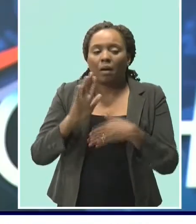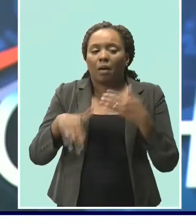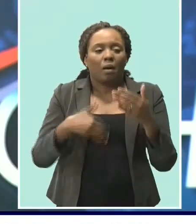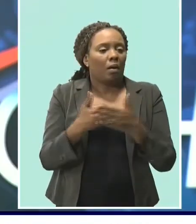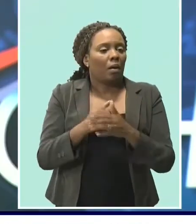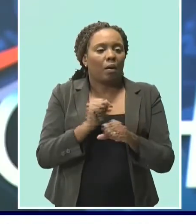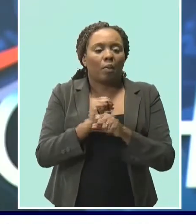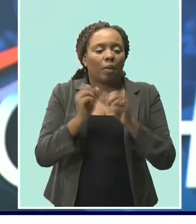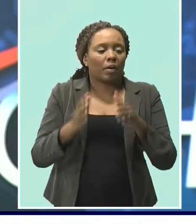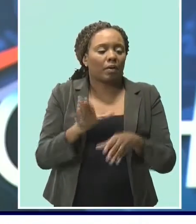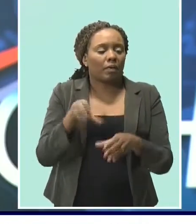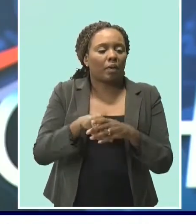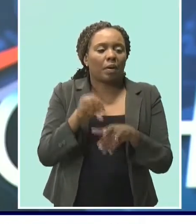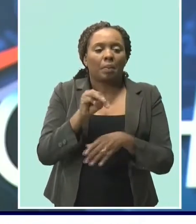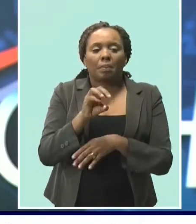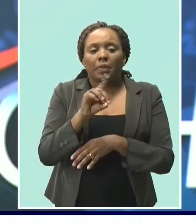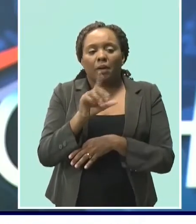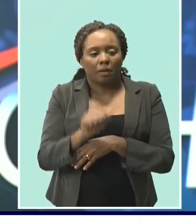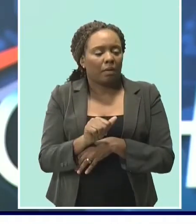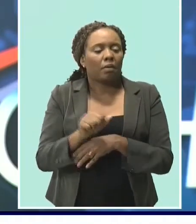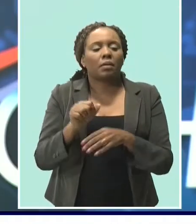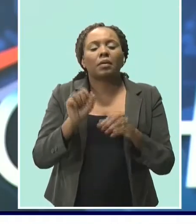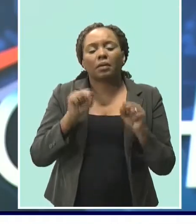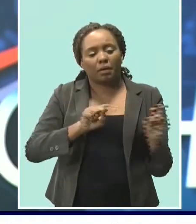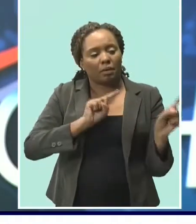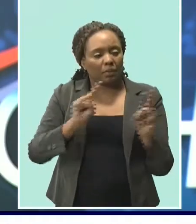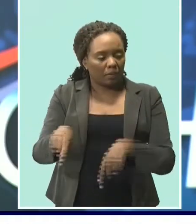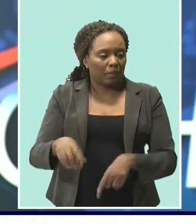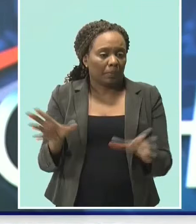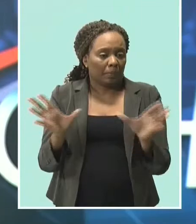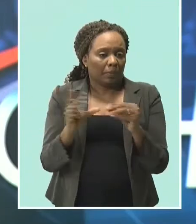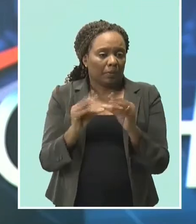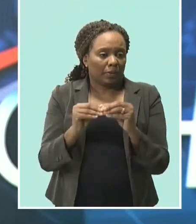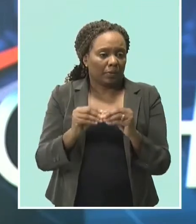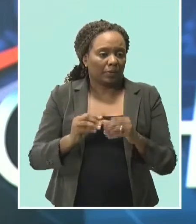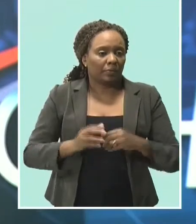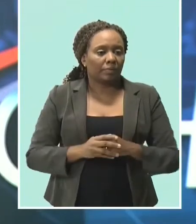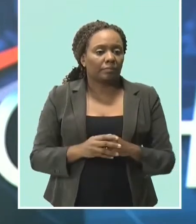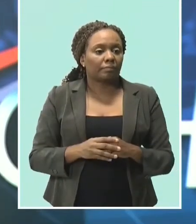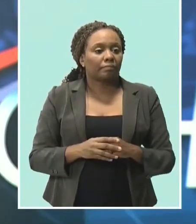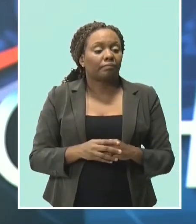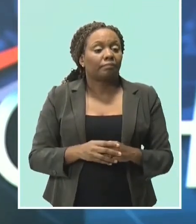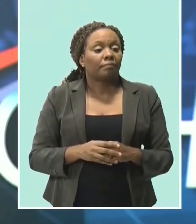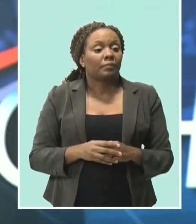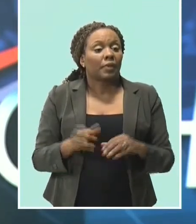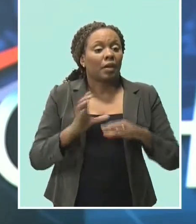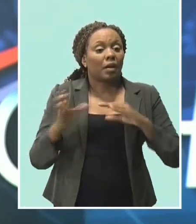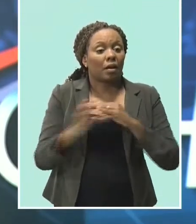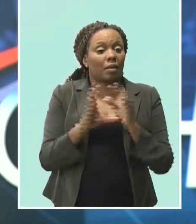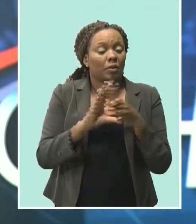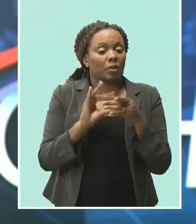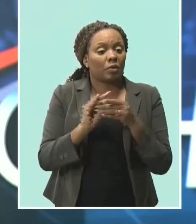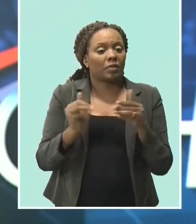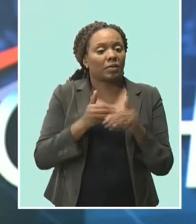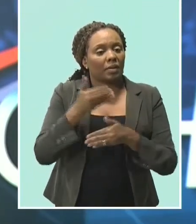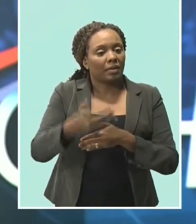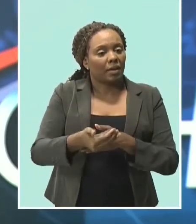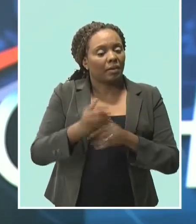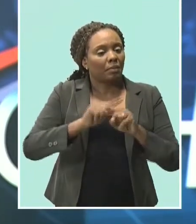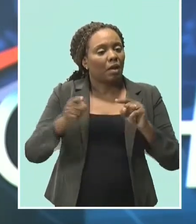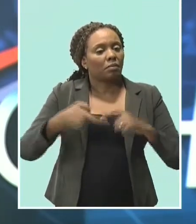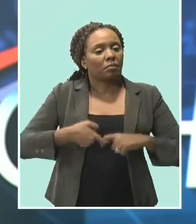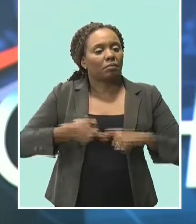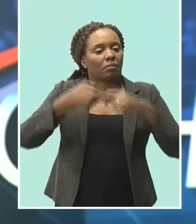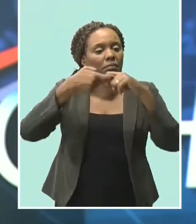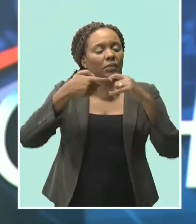full-time, freelance and part-time, are invited to attend. Coming up, we'll look at some of the stories making headlines across our region.